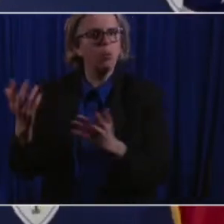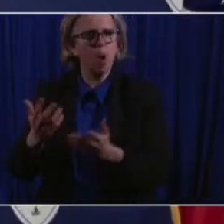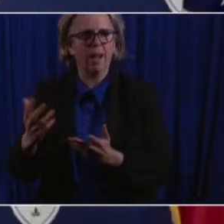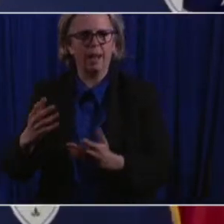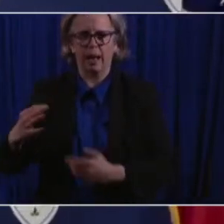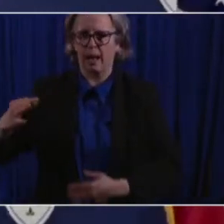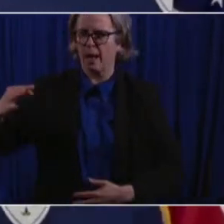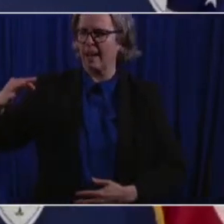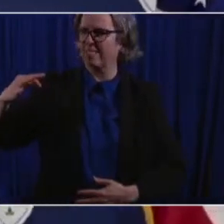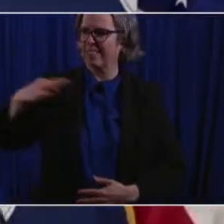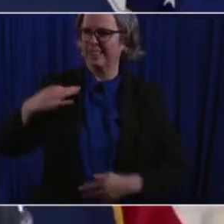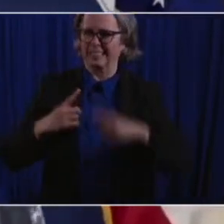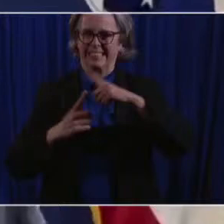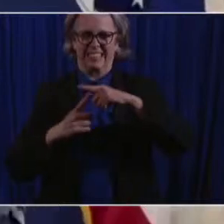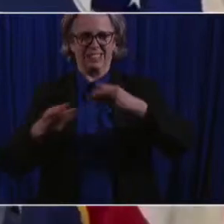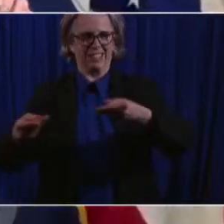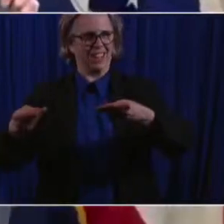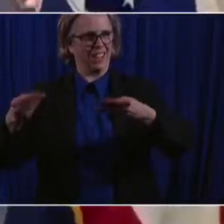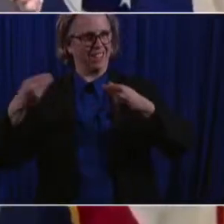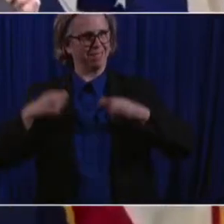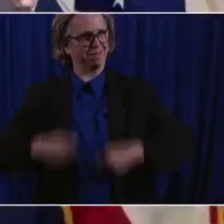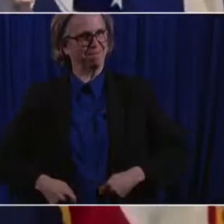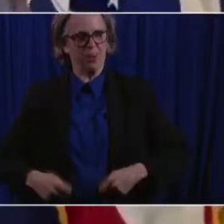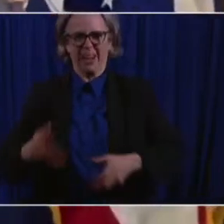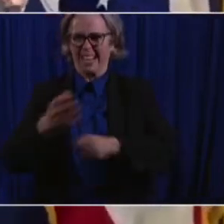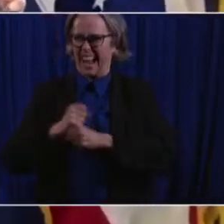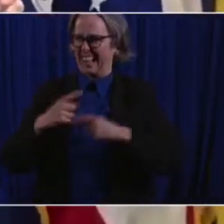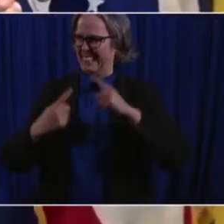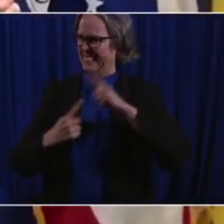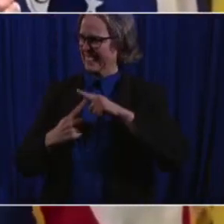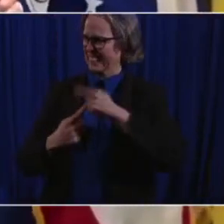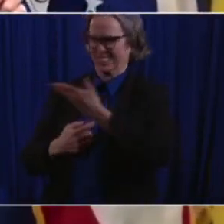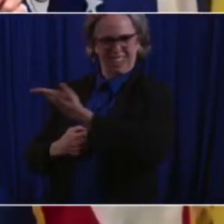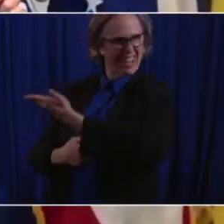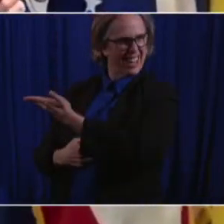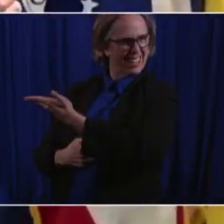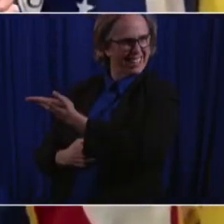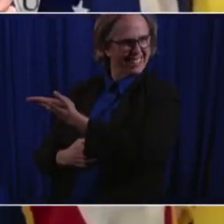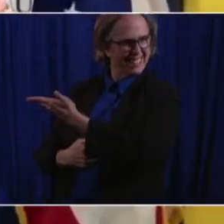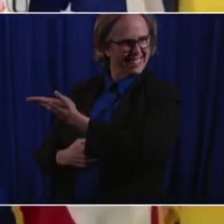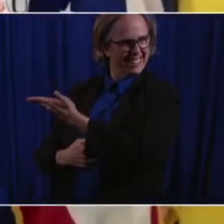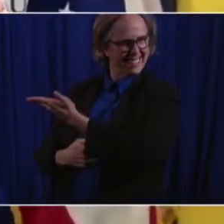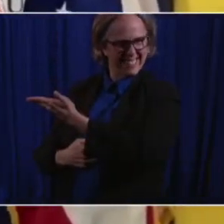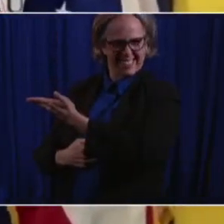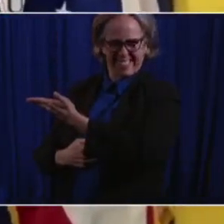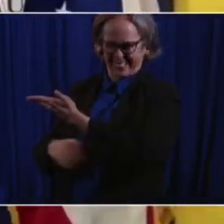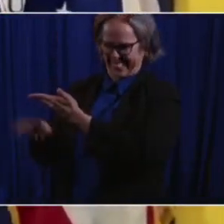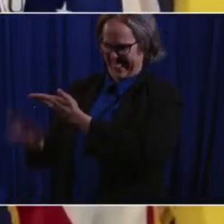got your shot, you got a T-shirt. So I'll hold this up. This is, and